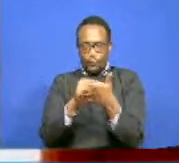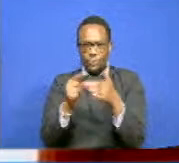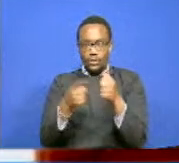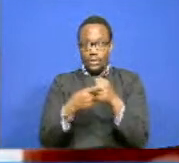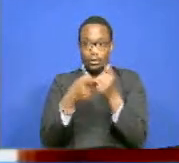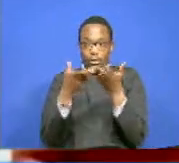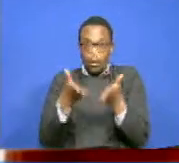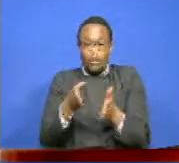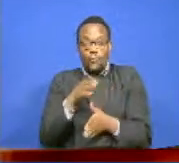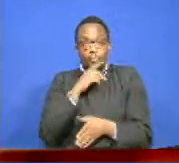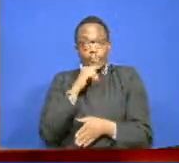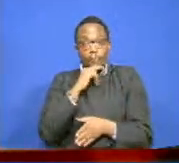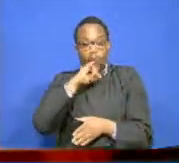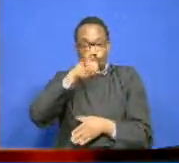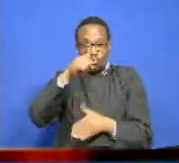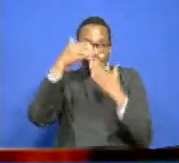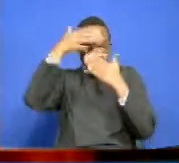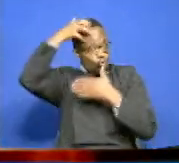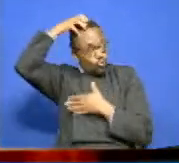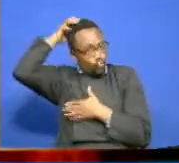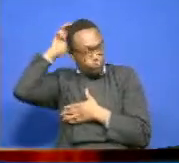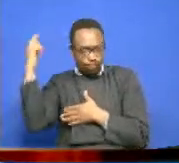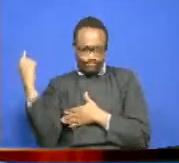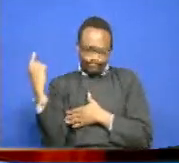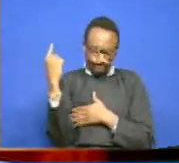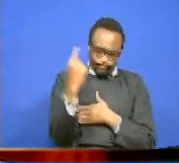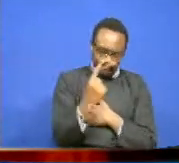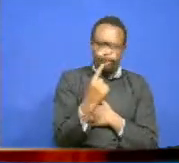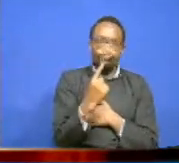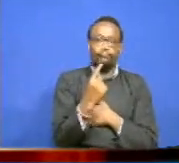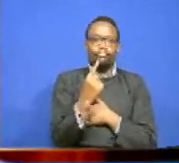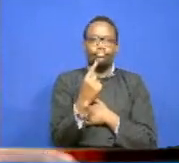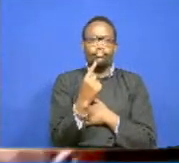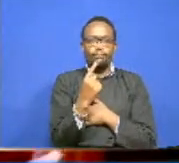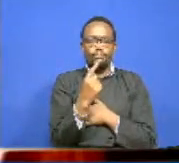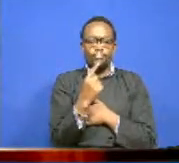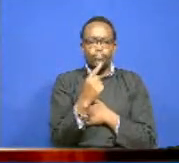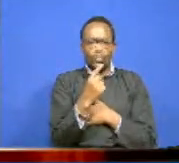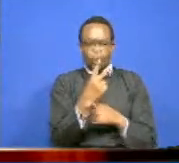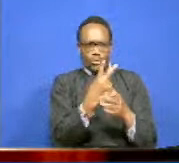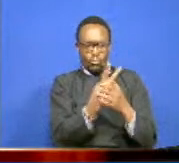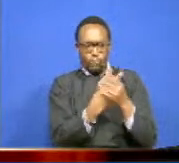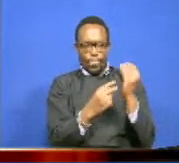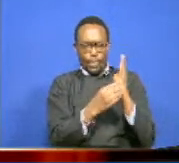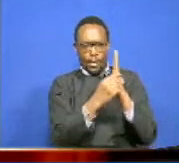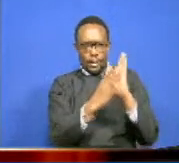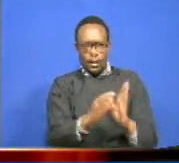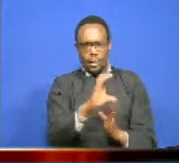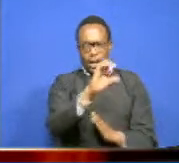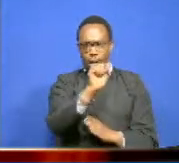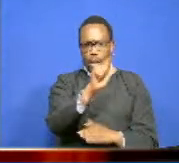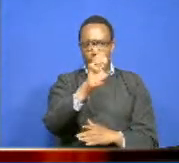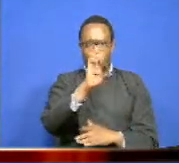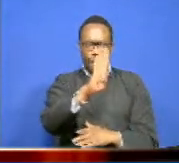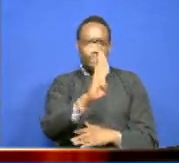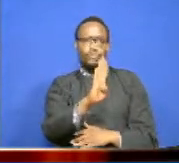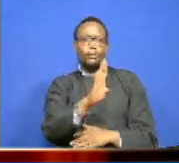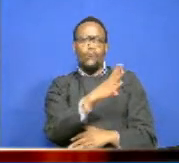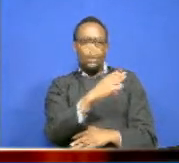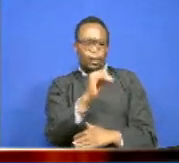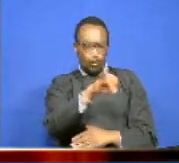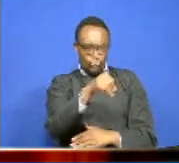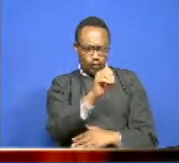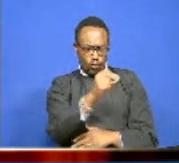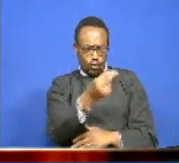Now the men of Judah approached Joshua at Gilgal, and Caleb son of Jephunne the Kenizzite said to